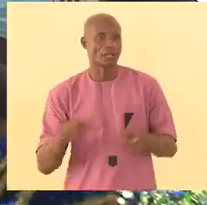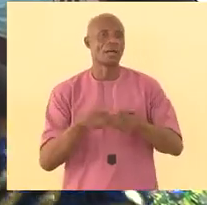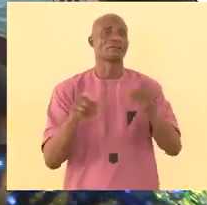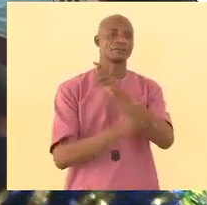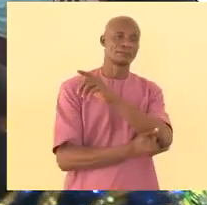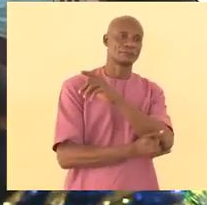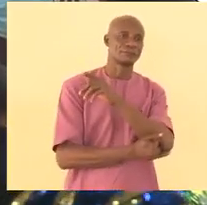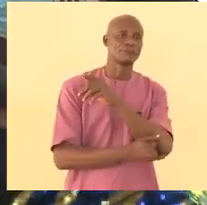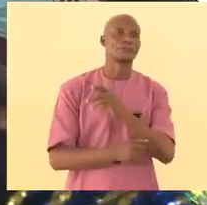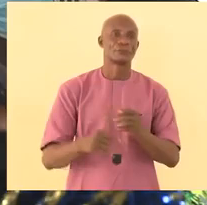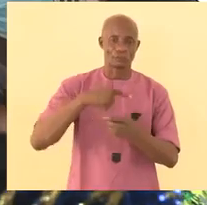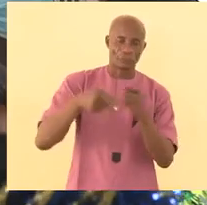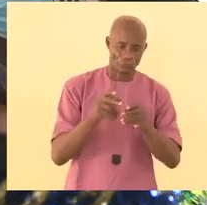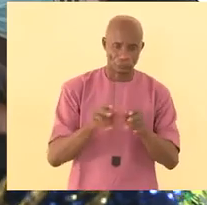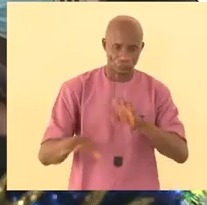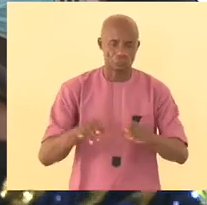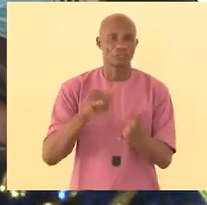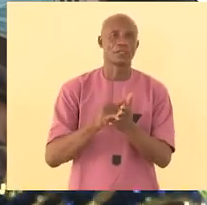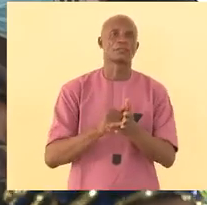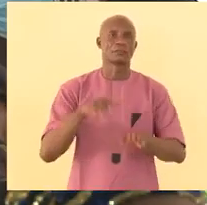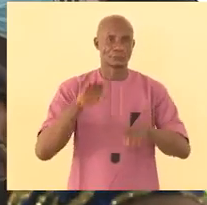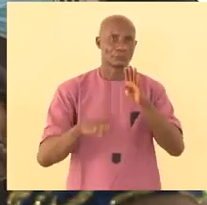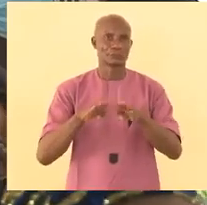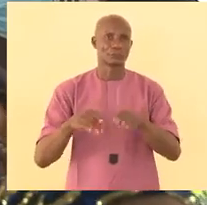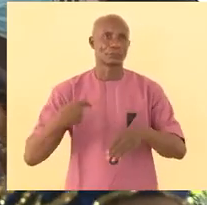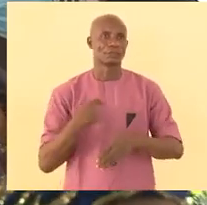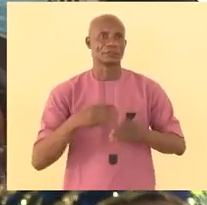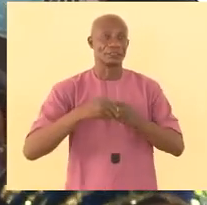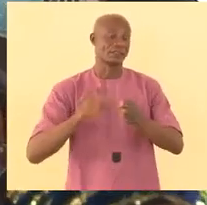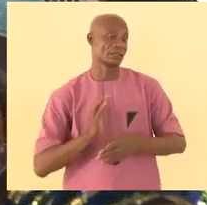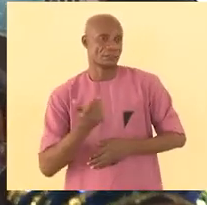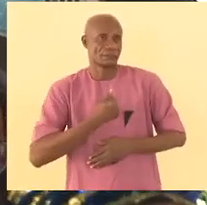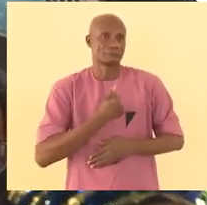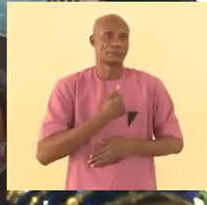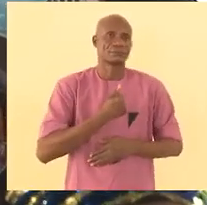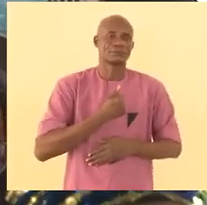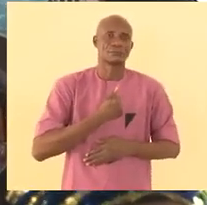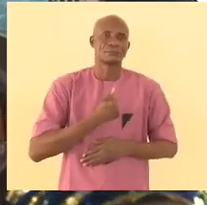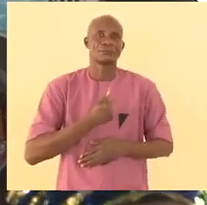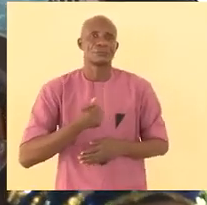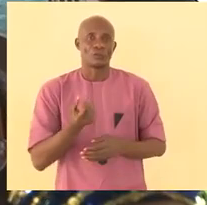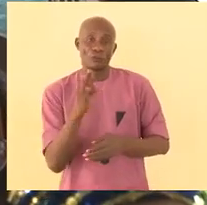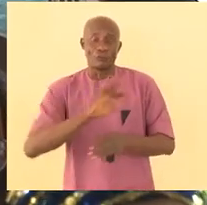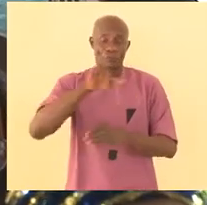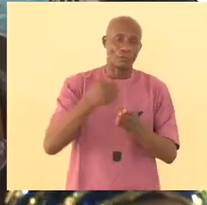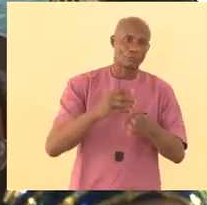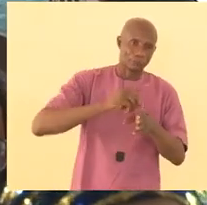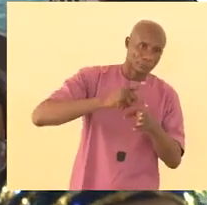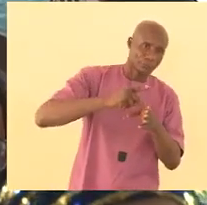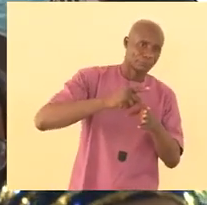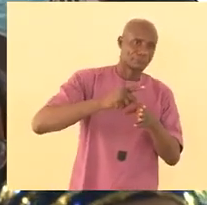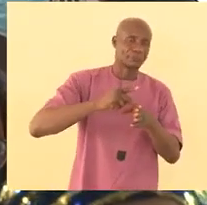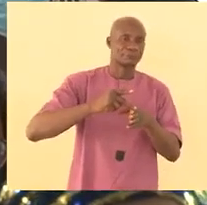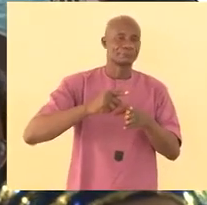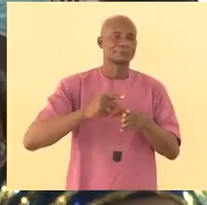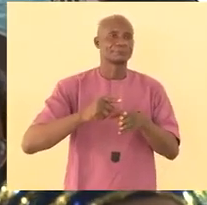So if we do that, right, and of course we have a balance, and of course we will not engage ourselves corrupt practices as citizens, because